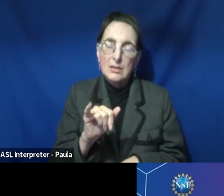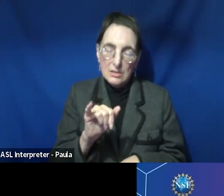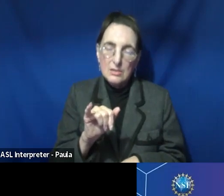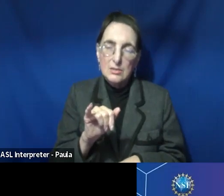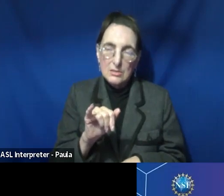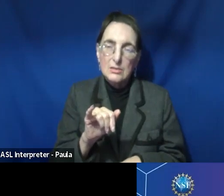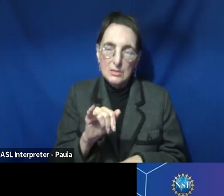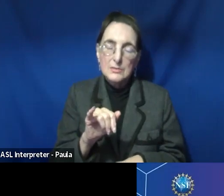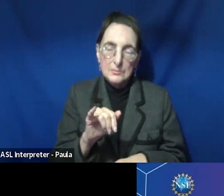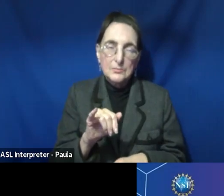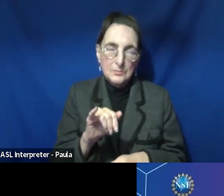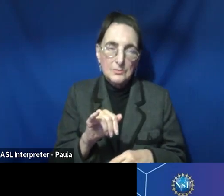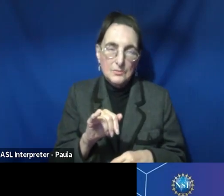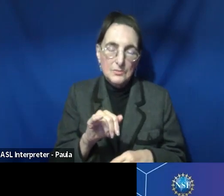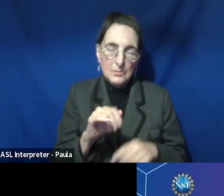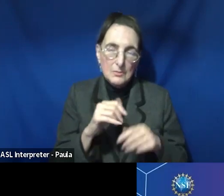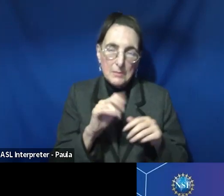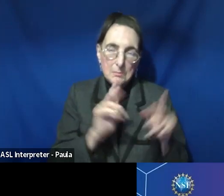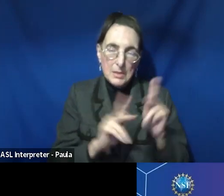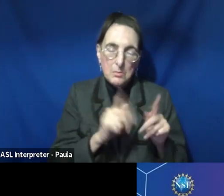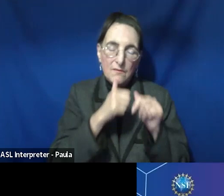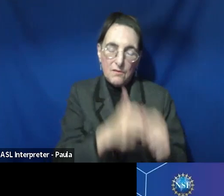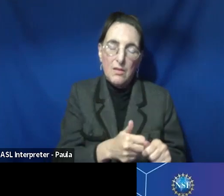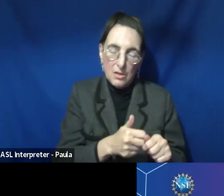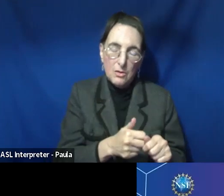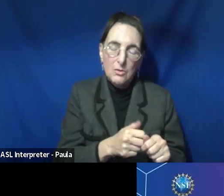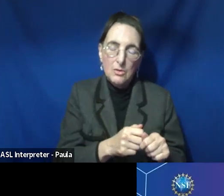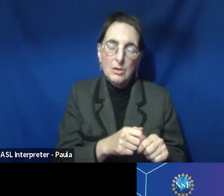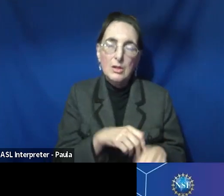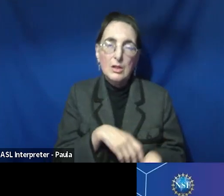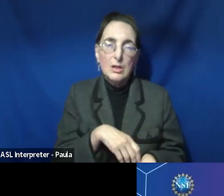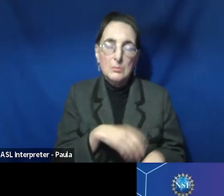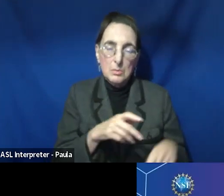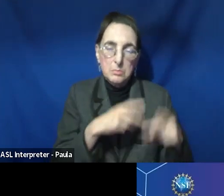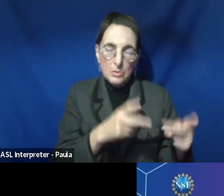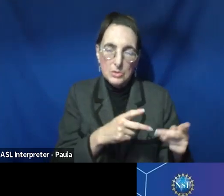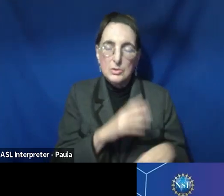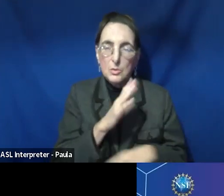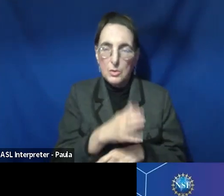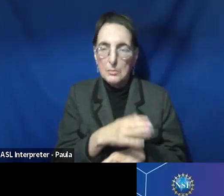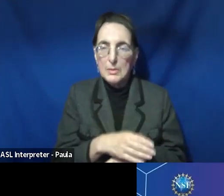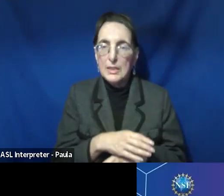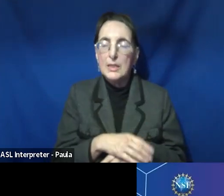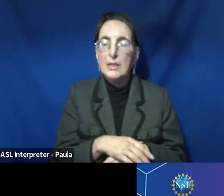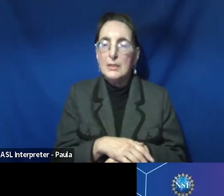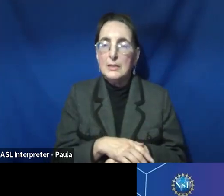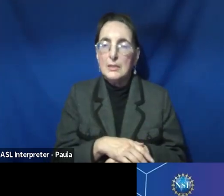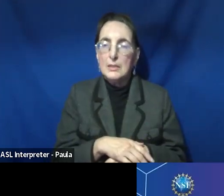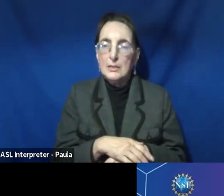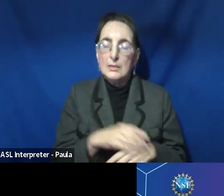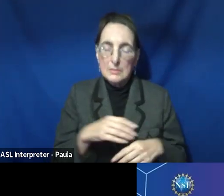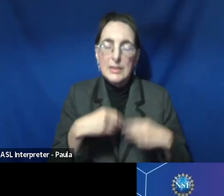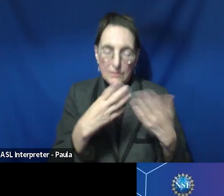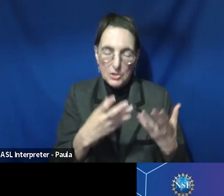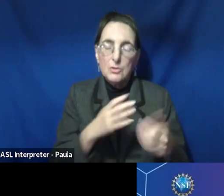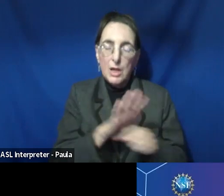that are submitted on or after the July date. So we wanted to give you sufficient time.